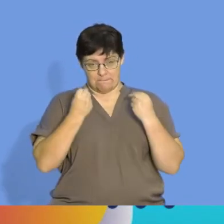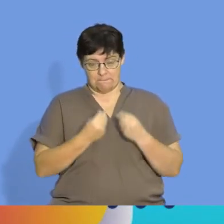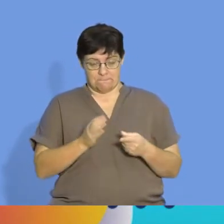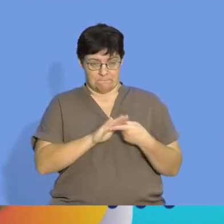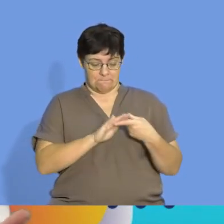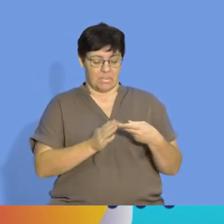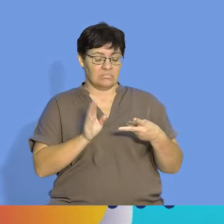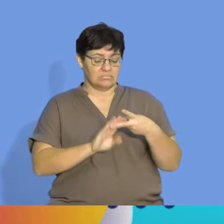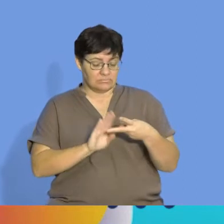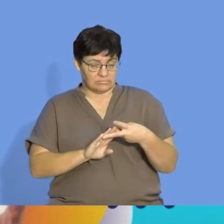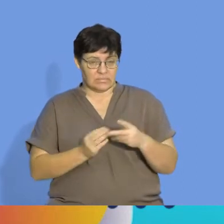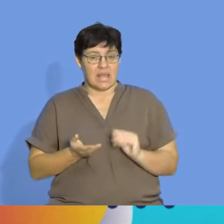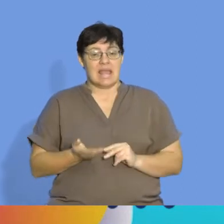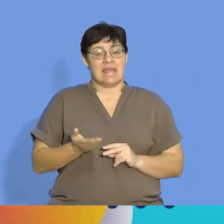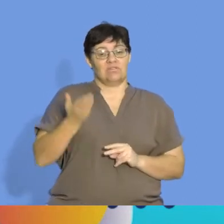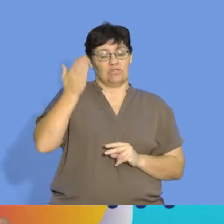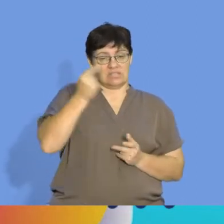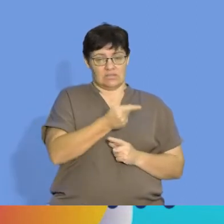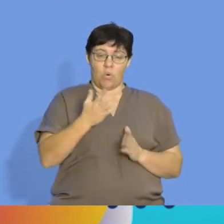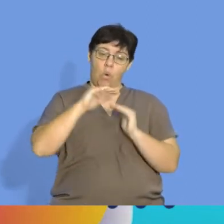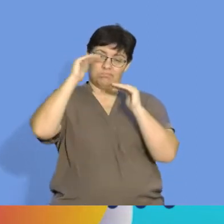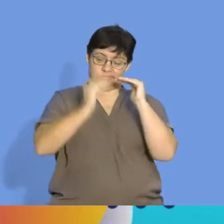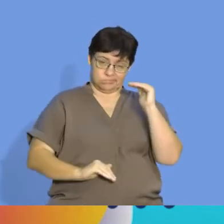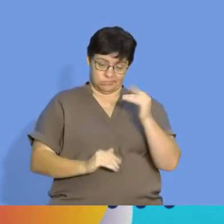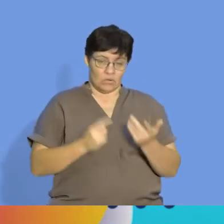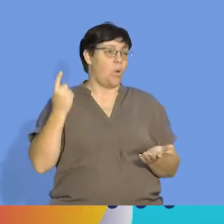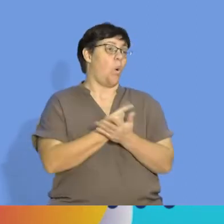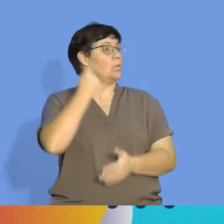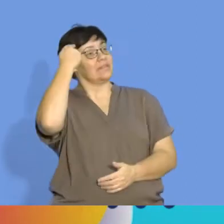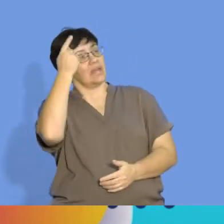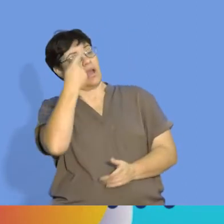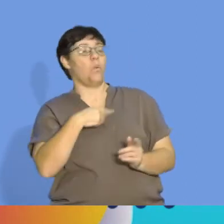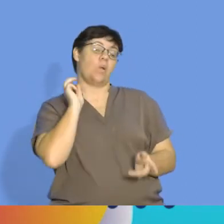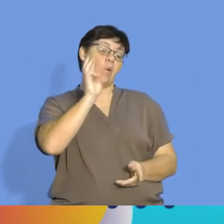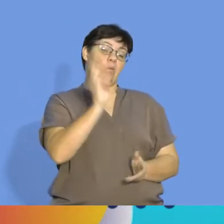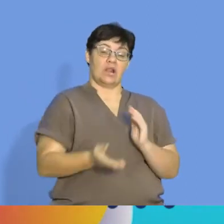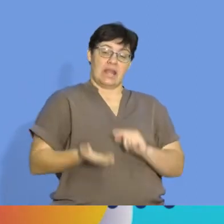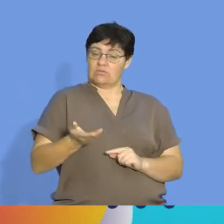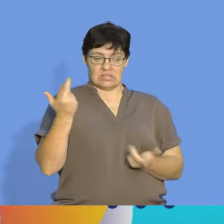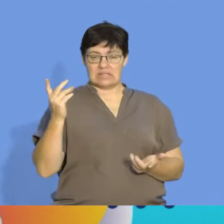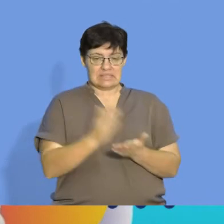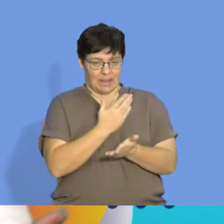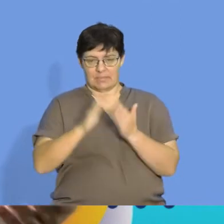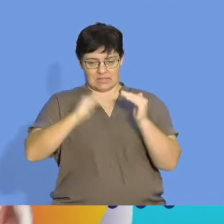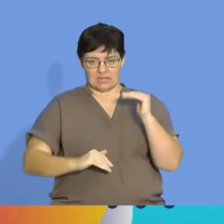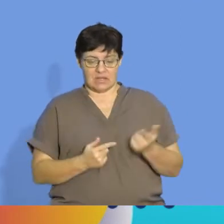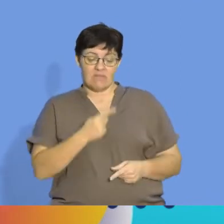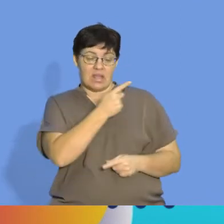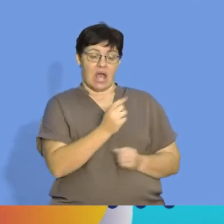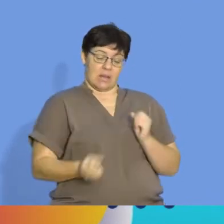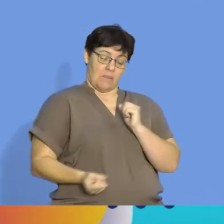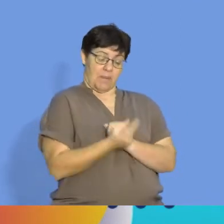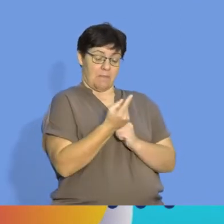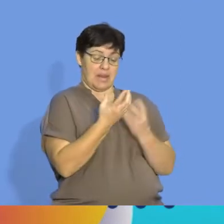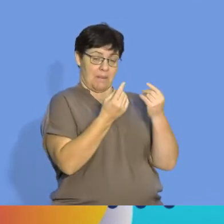profit. And then when it comes to increases in your budget or decreases, don't always assume it will be